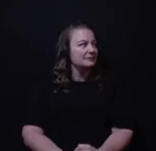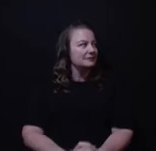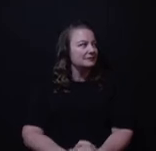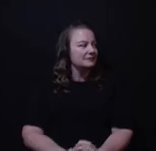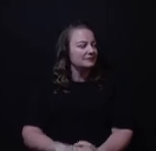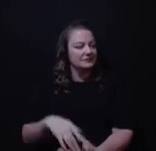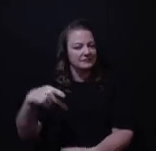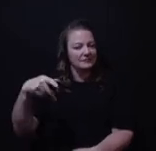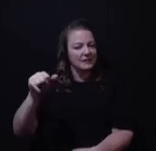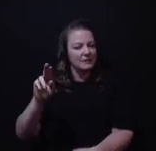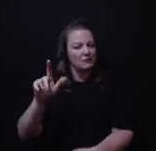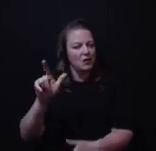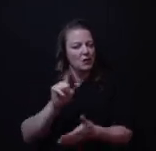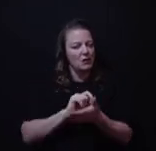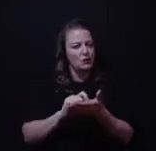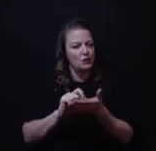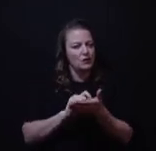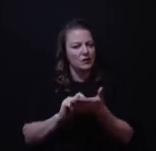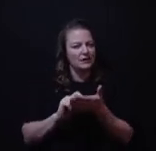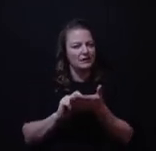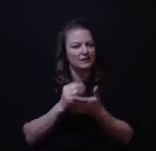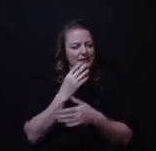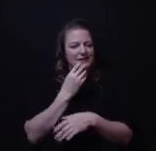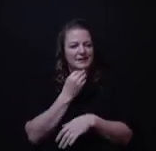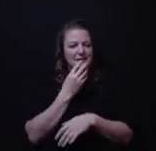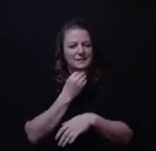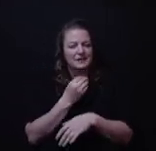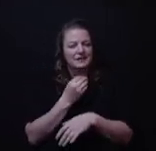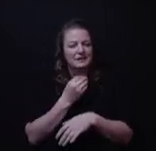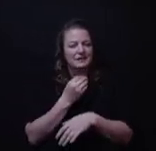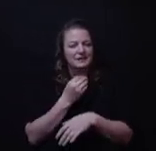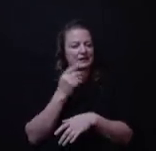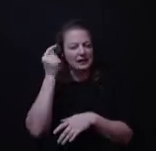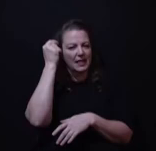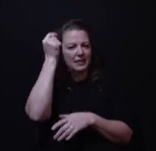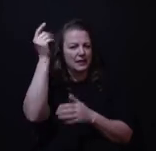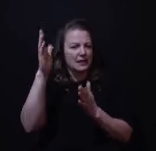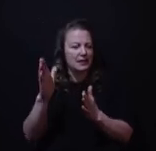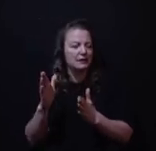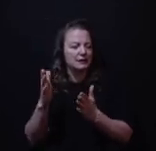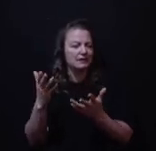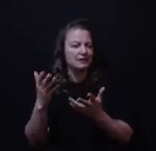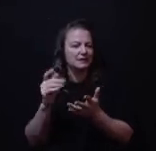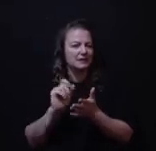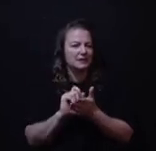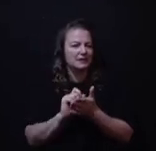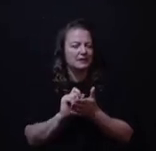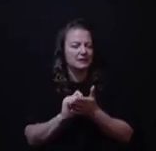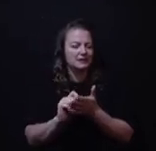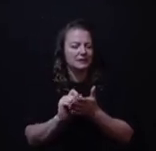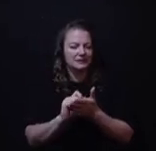Paul wrote to the Hebrews. If you're a theologian, you want to argue with me, we can do it afterward, okay?